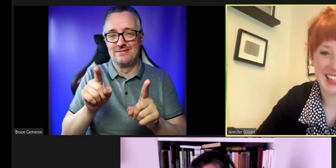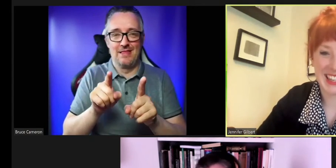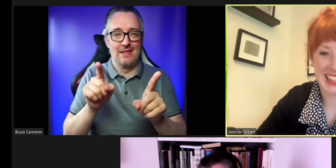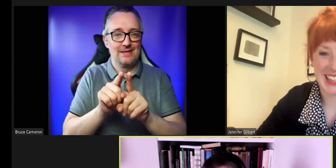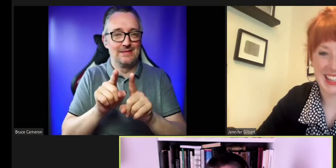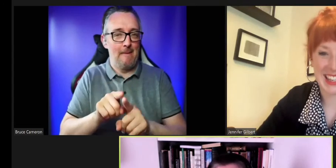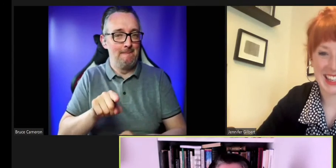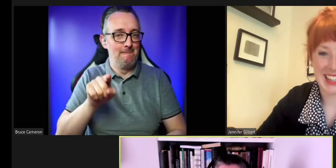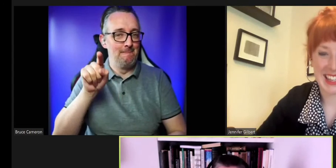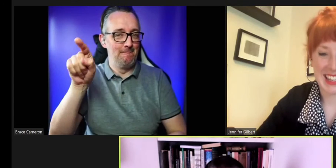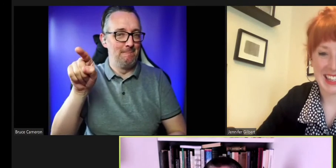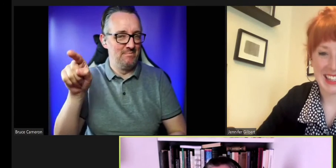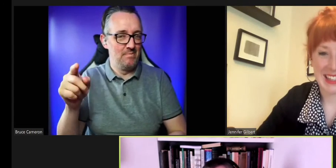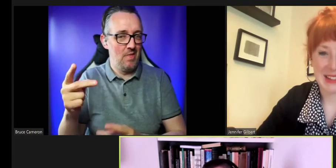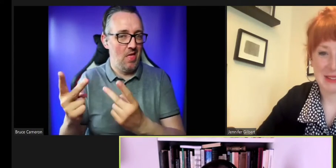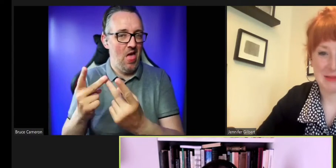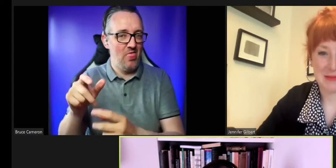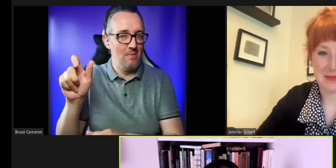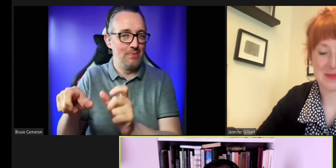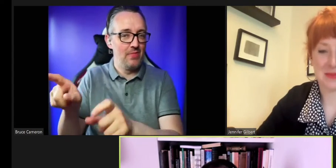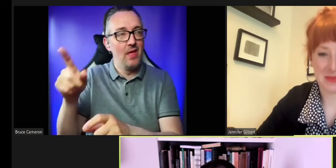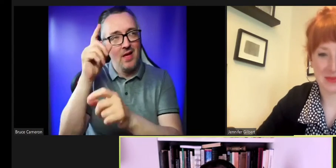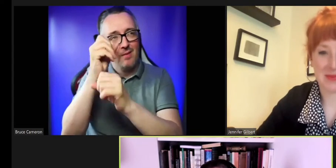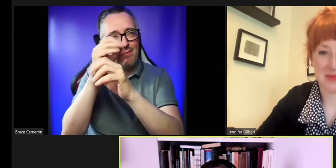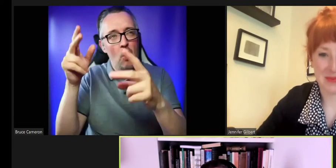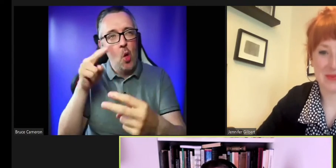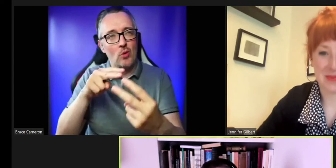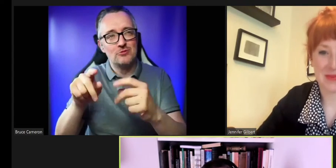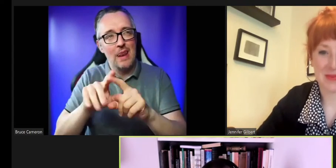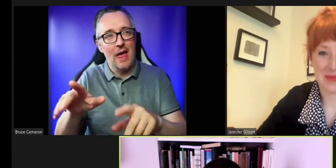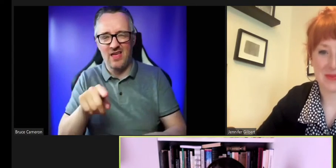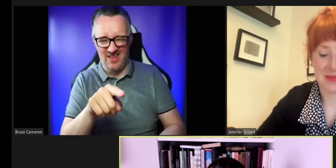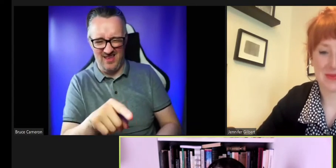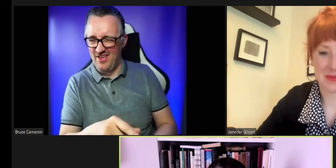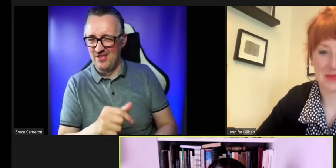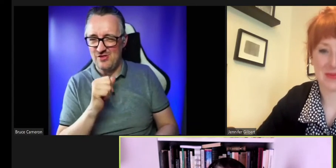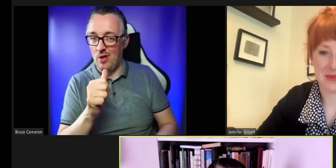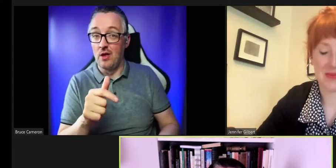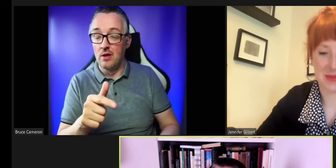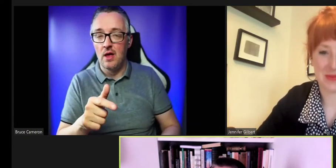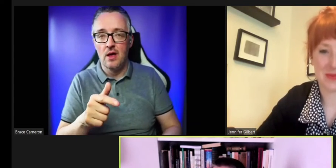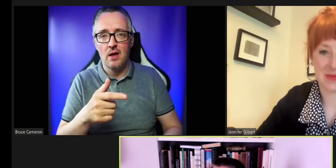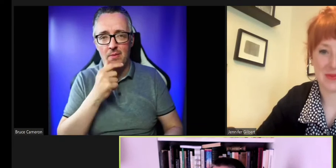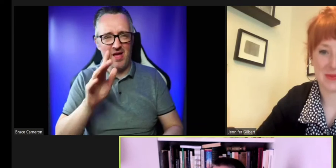not like the people who, you know, who they imagine to be truly autistic.